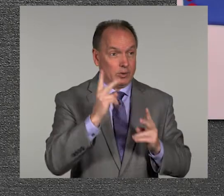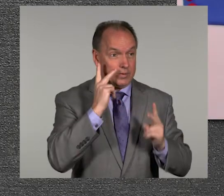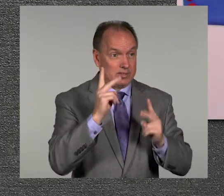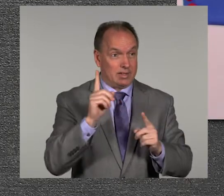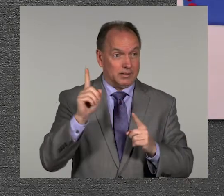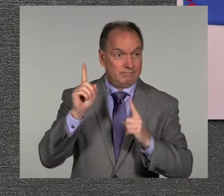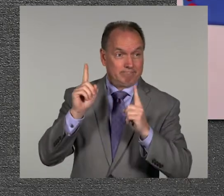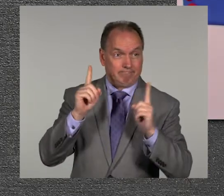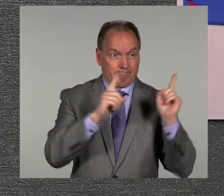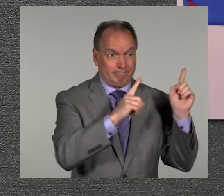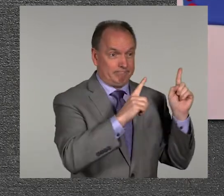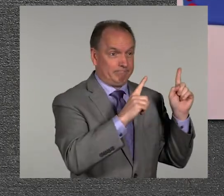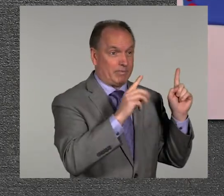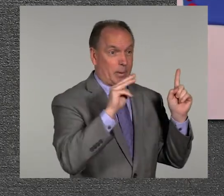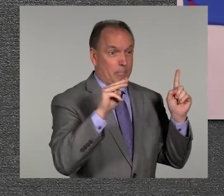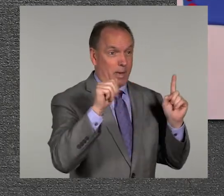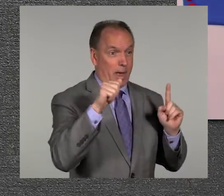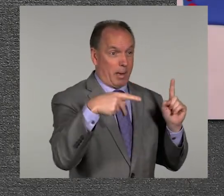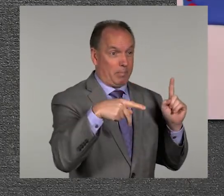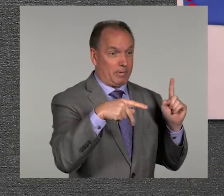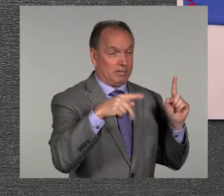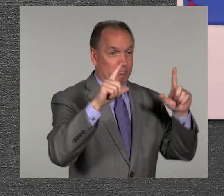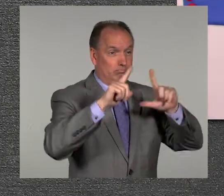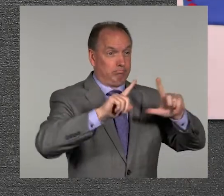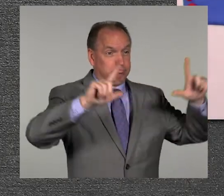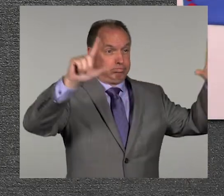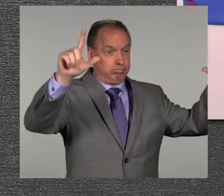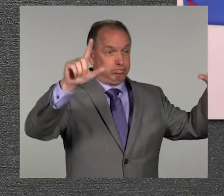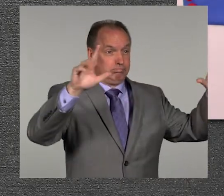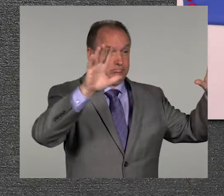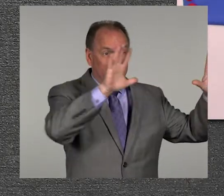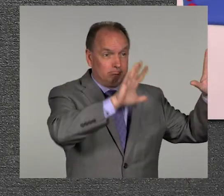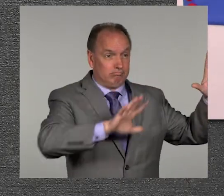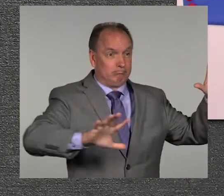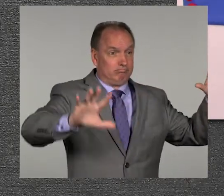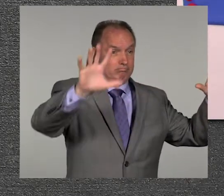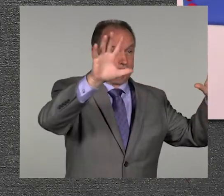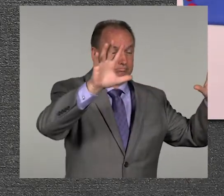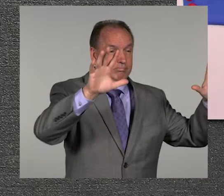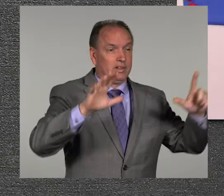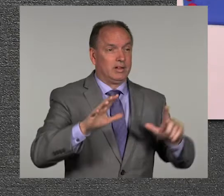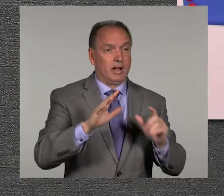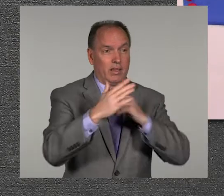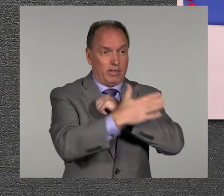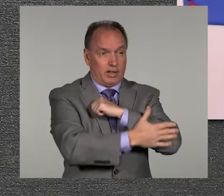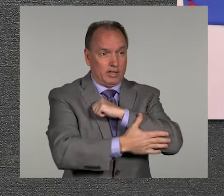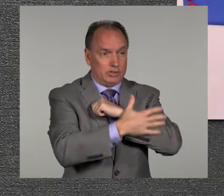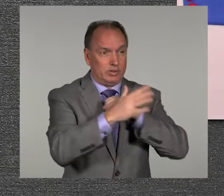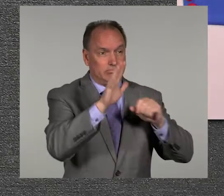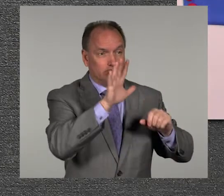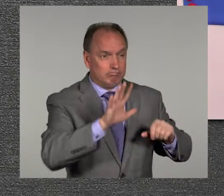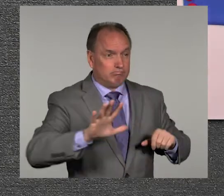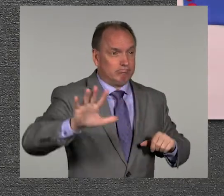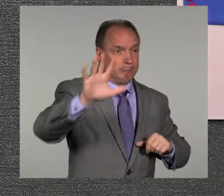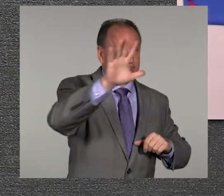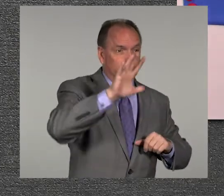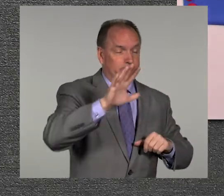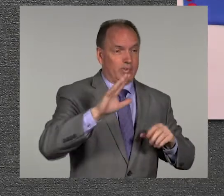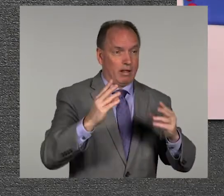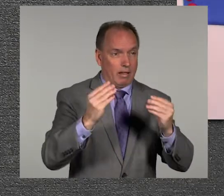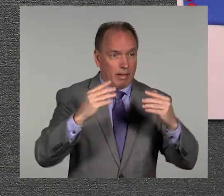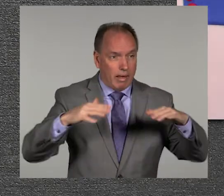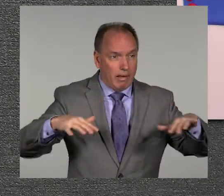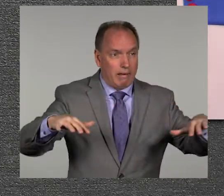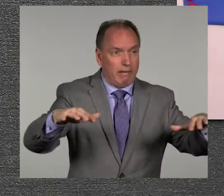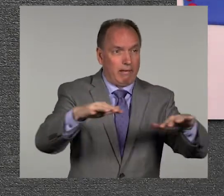the United States of America. Okay, so a country is a landmass